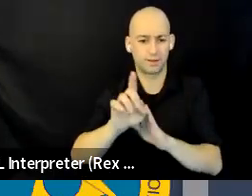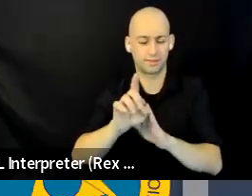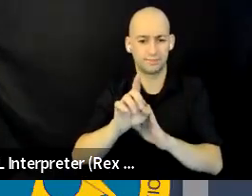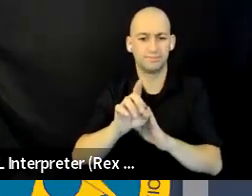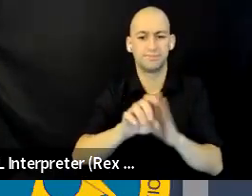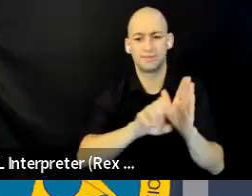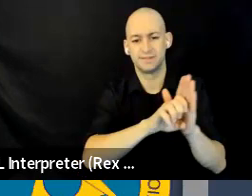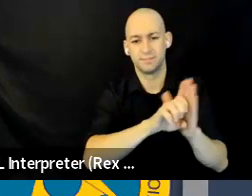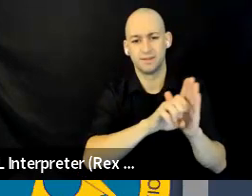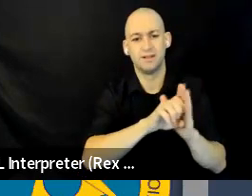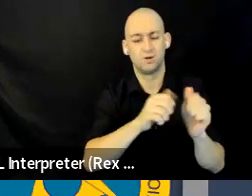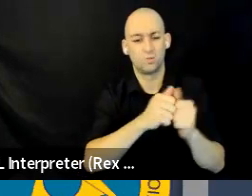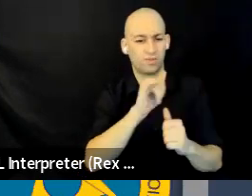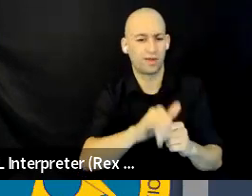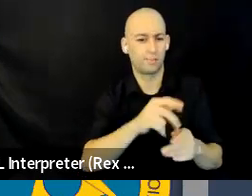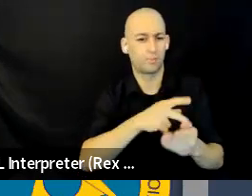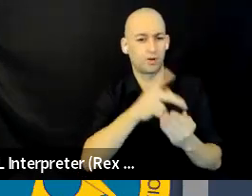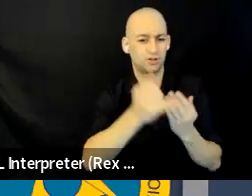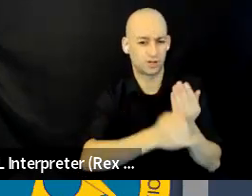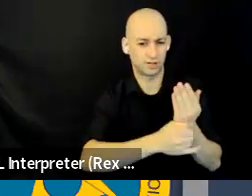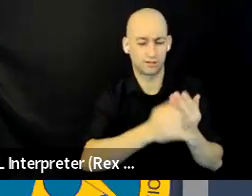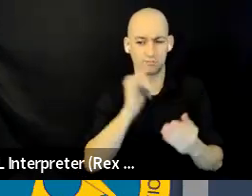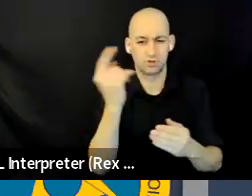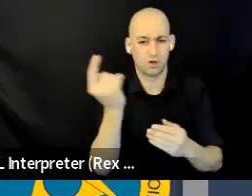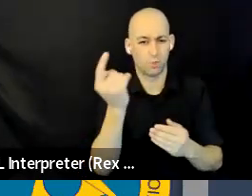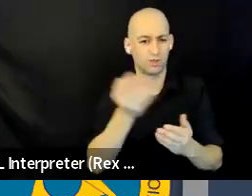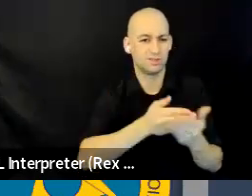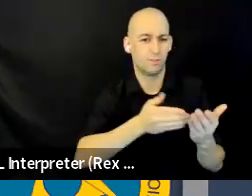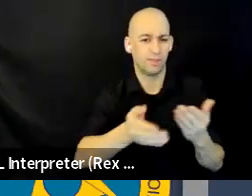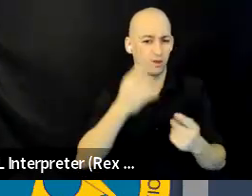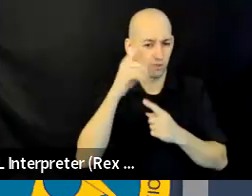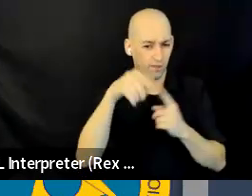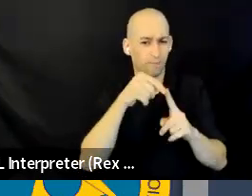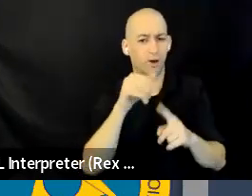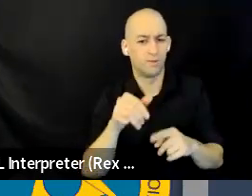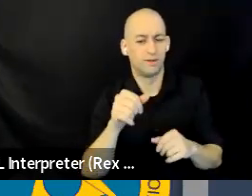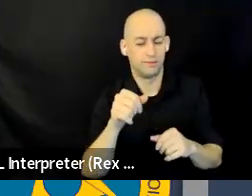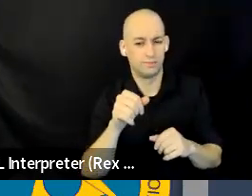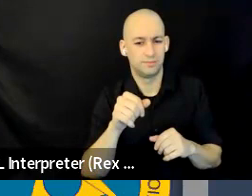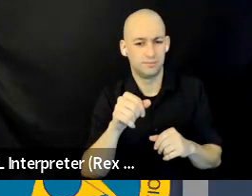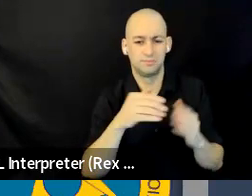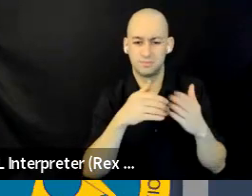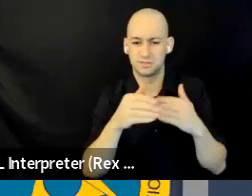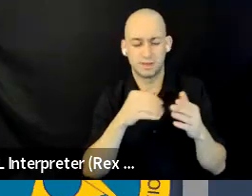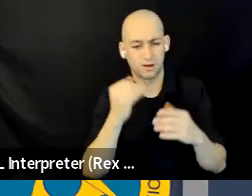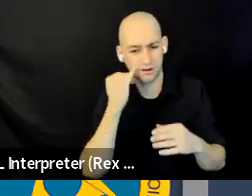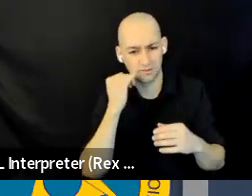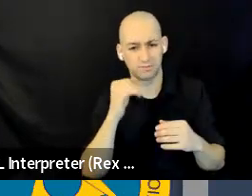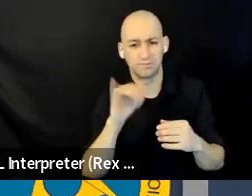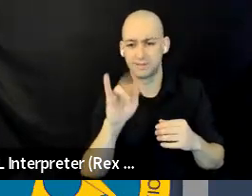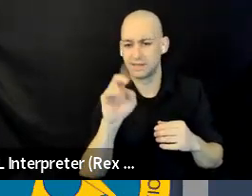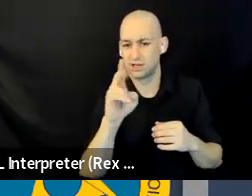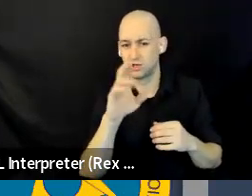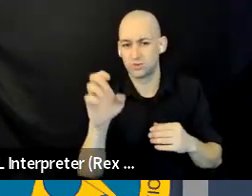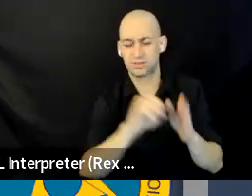location of that project. That's always something that you need to take into account, whether or not it's going to induce development and